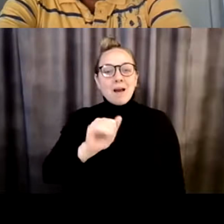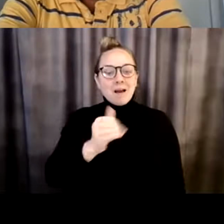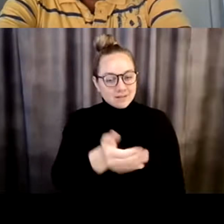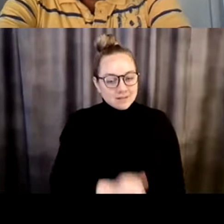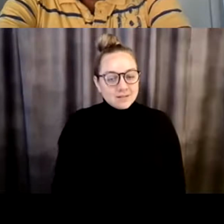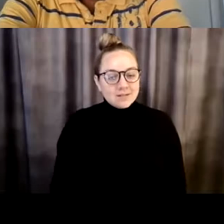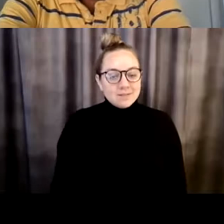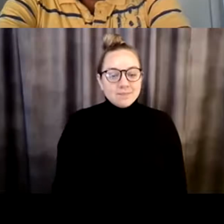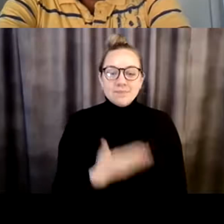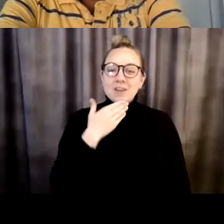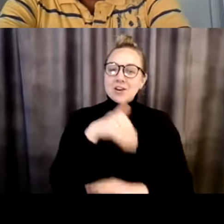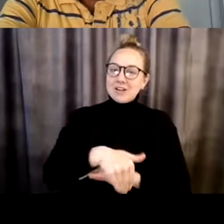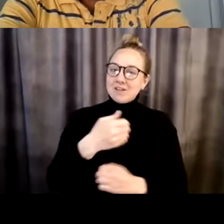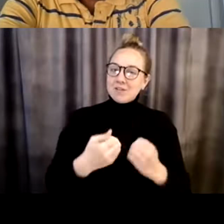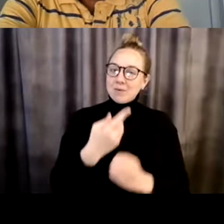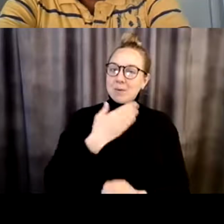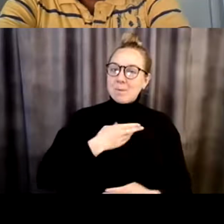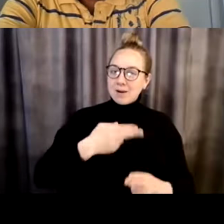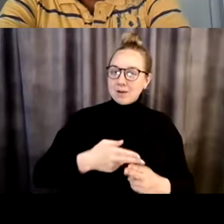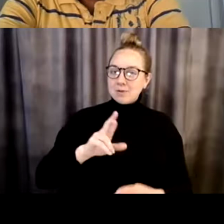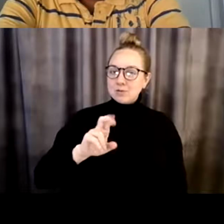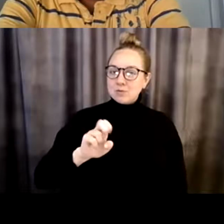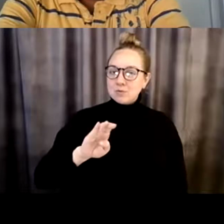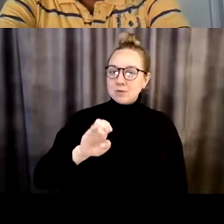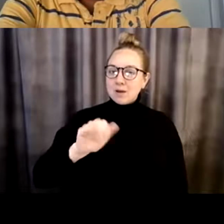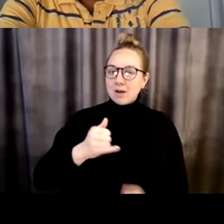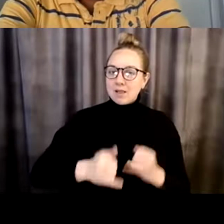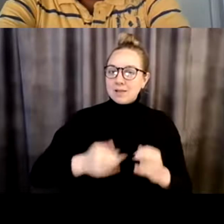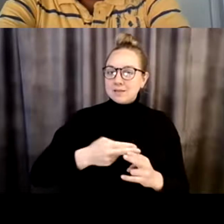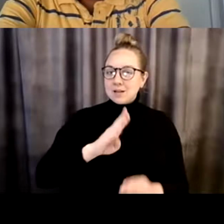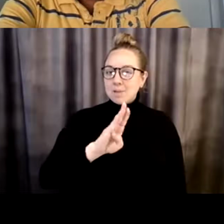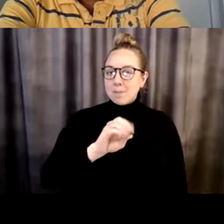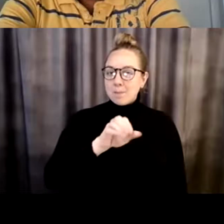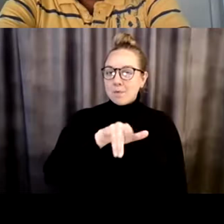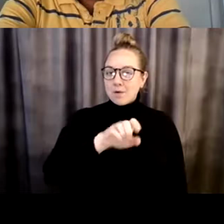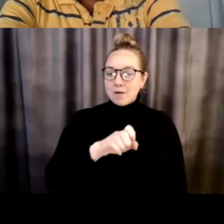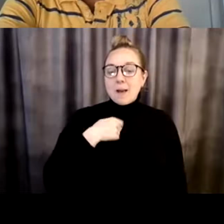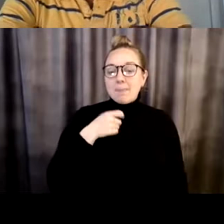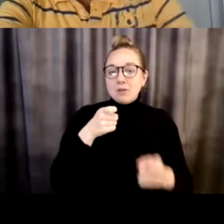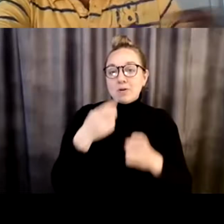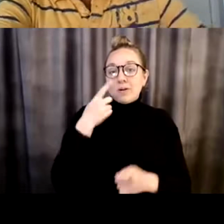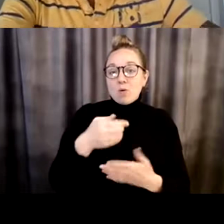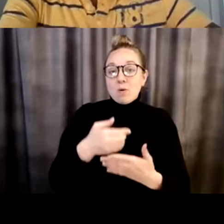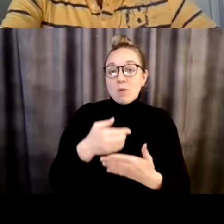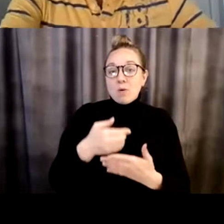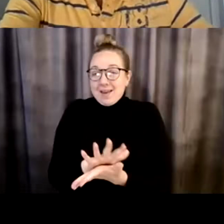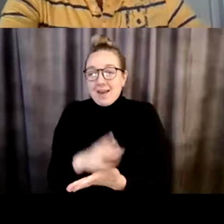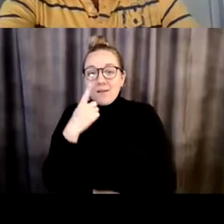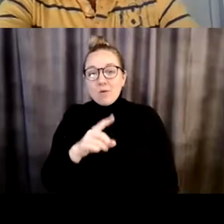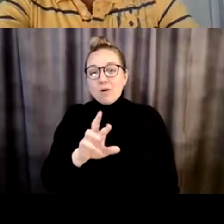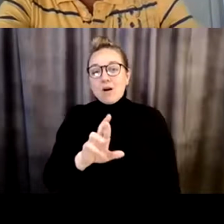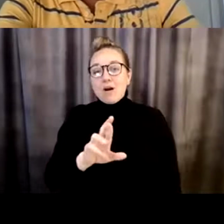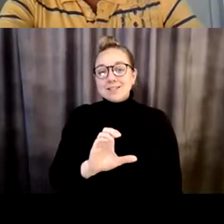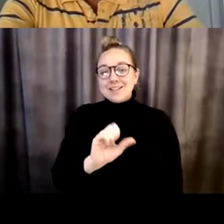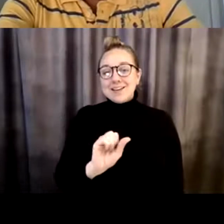Good evening, everybody. My name is Rebecca Boyle. I am Director of Pre-K for the Rochester City School District. A pleasure to be